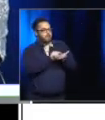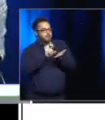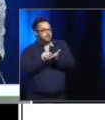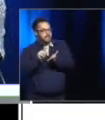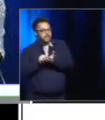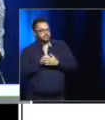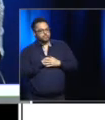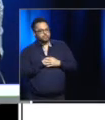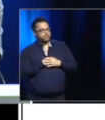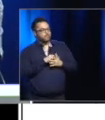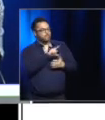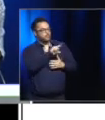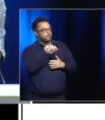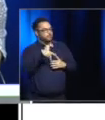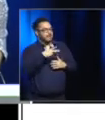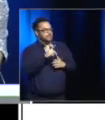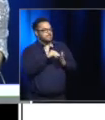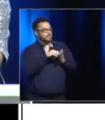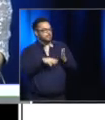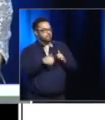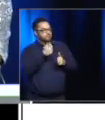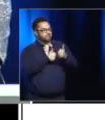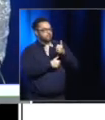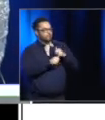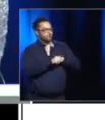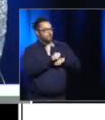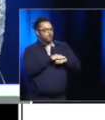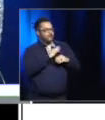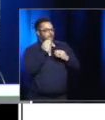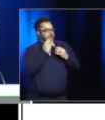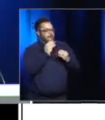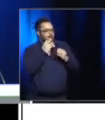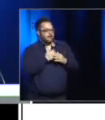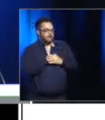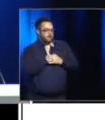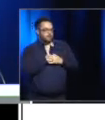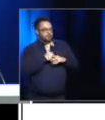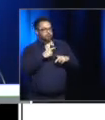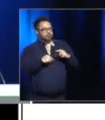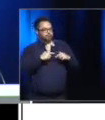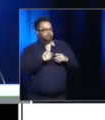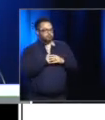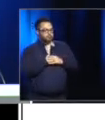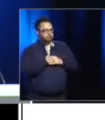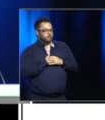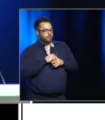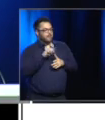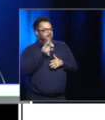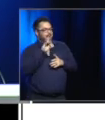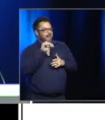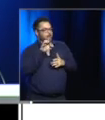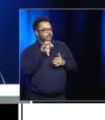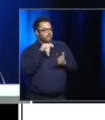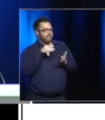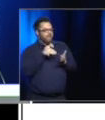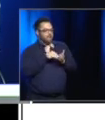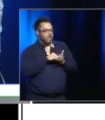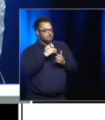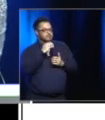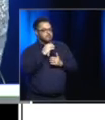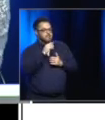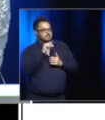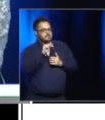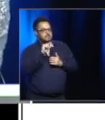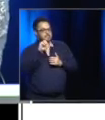We've had up to 20 PhD students working on the data in various ways, collected over 800,000 CTD